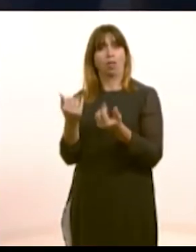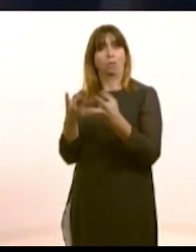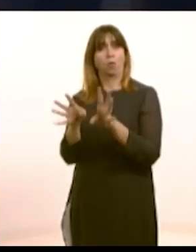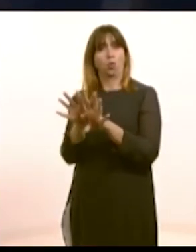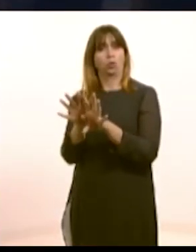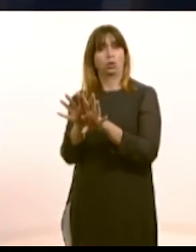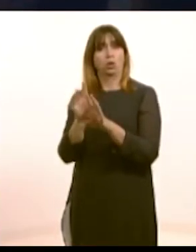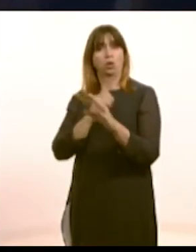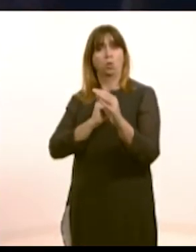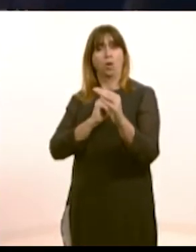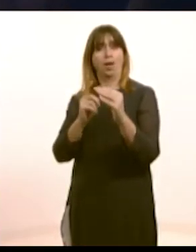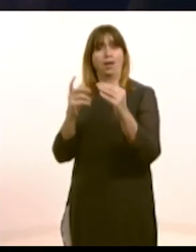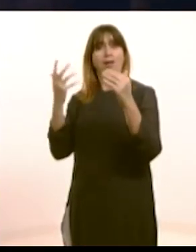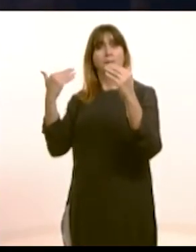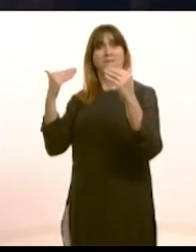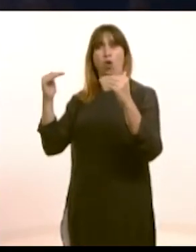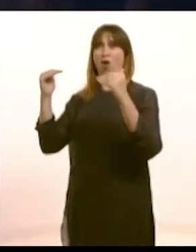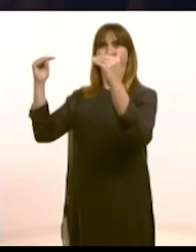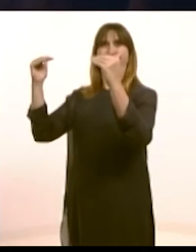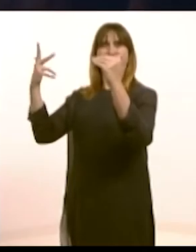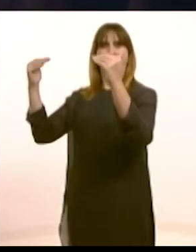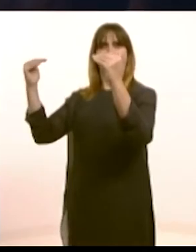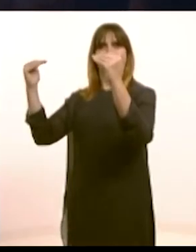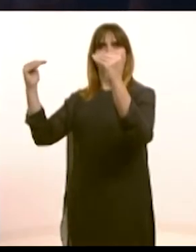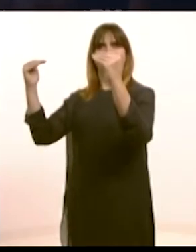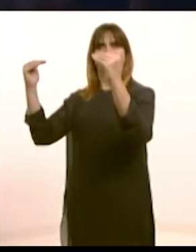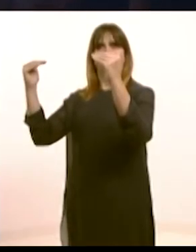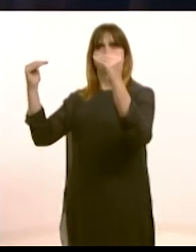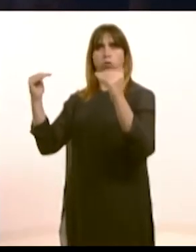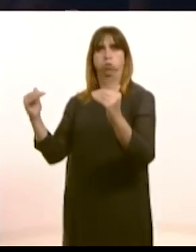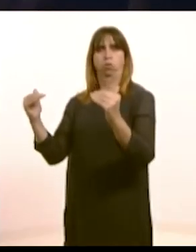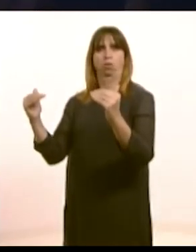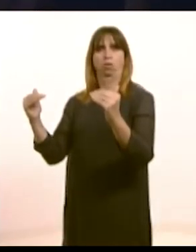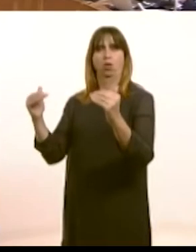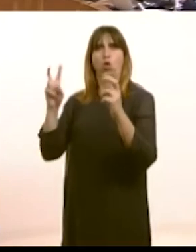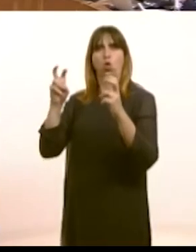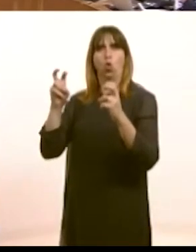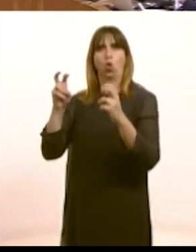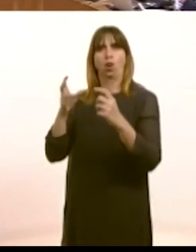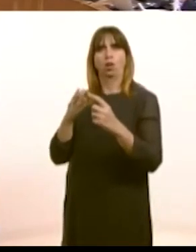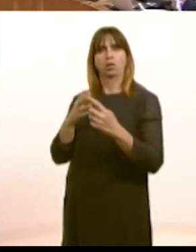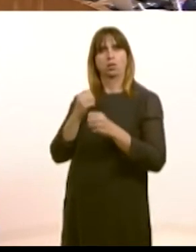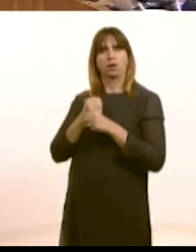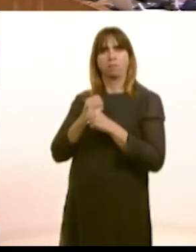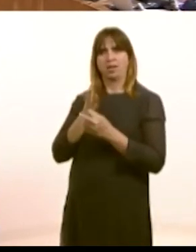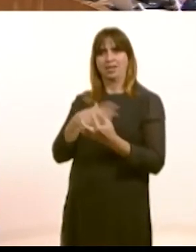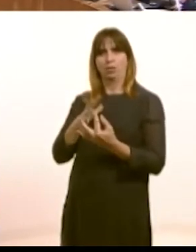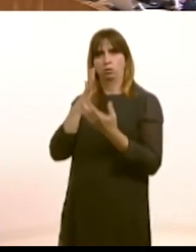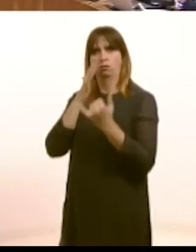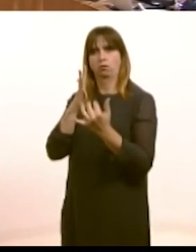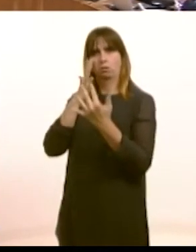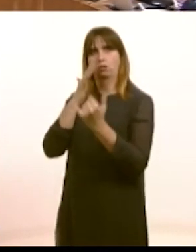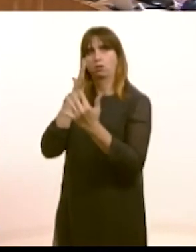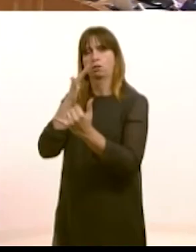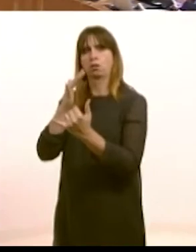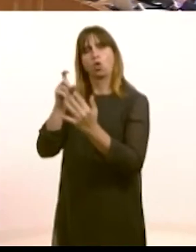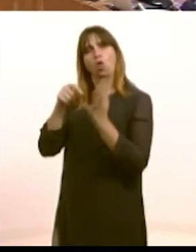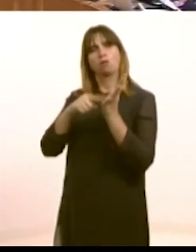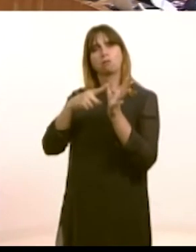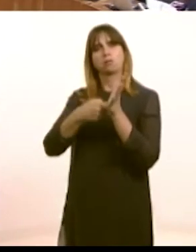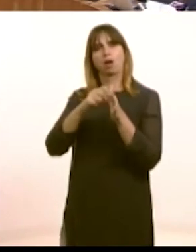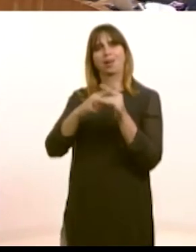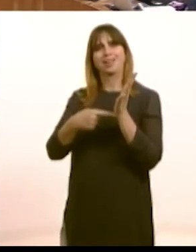to escalate its status to targeted intervention? Well, we are working closely with the Abertawe Bro